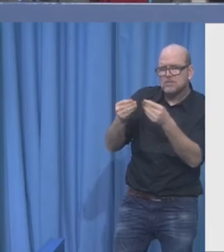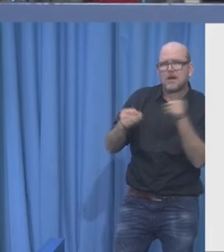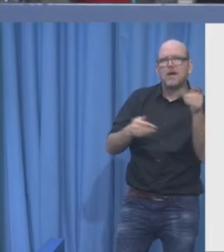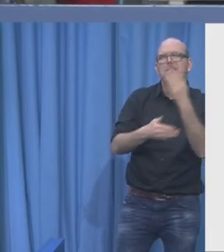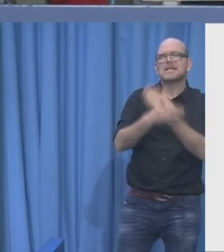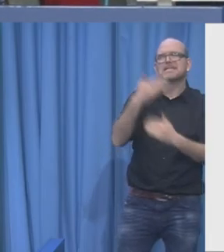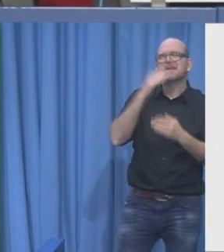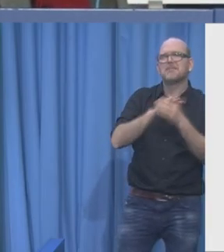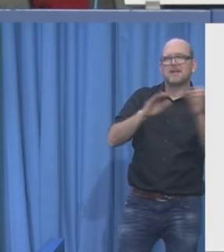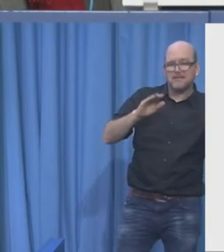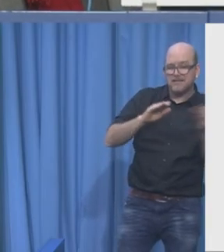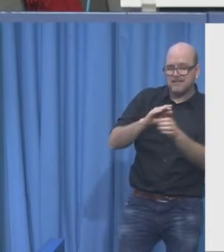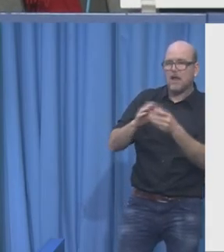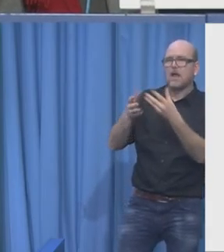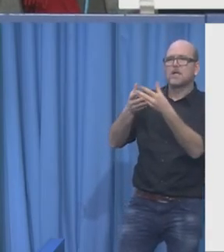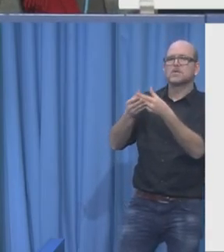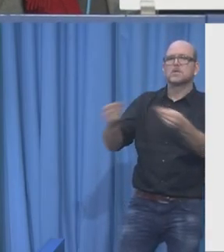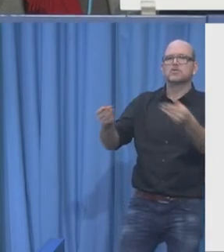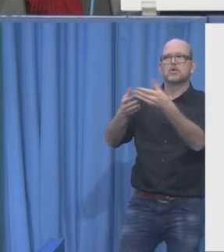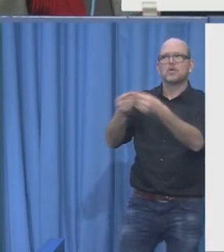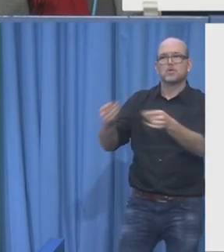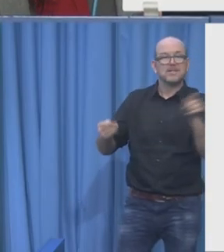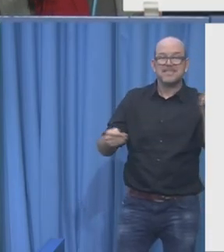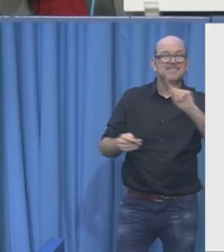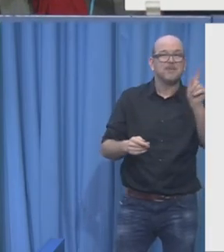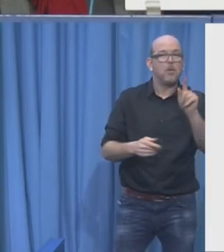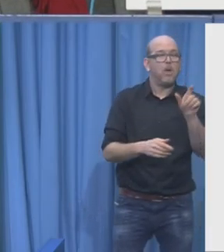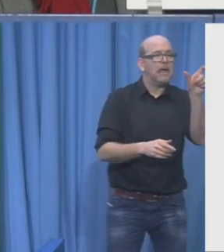Cali, in the public transportation system, they call them